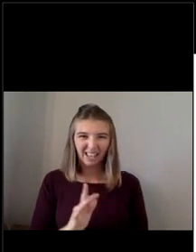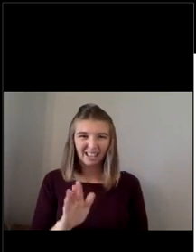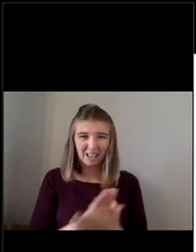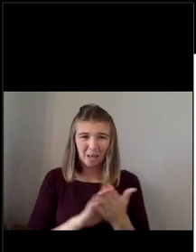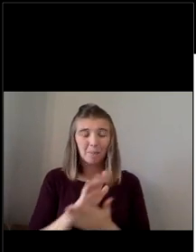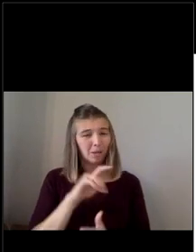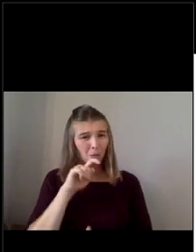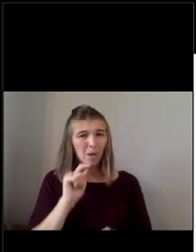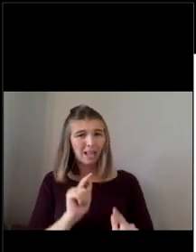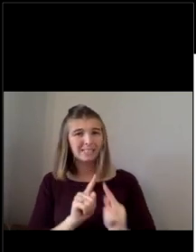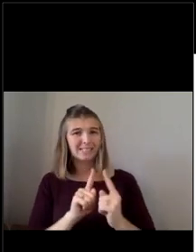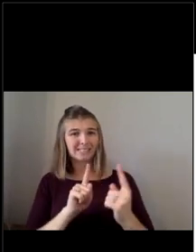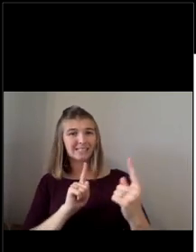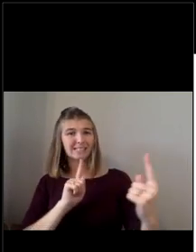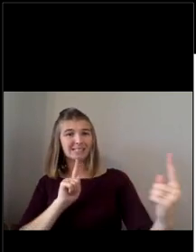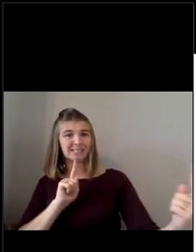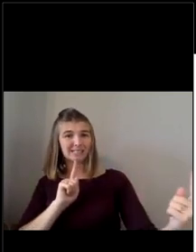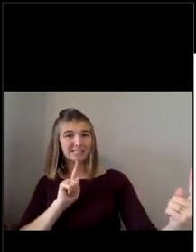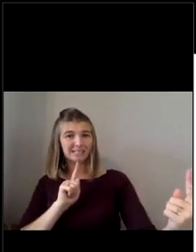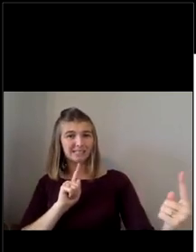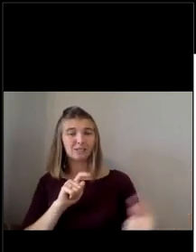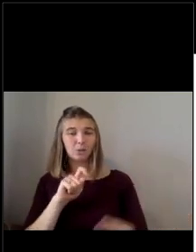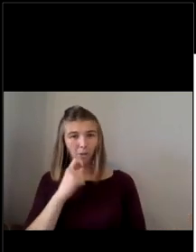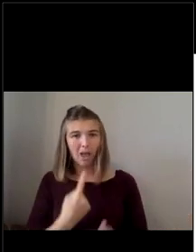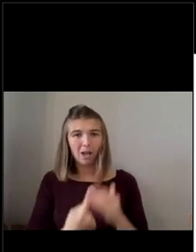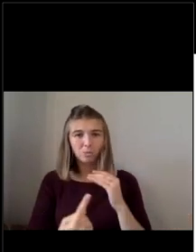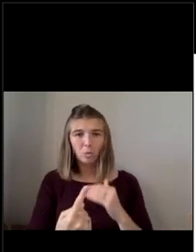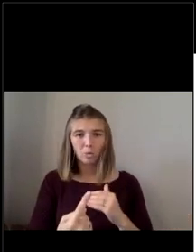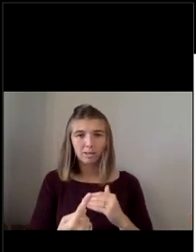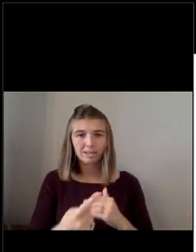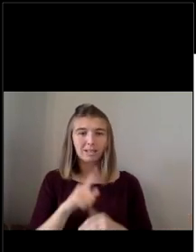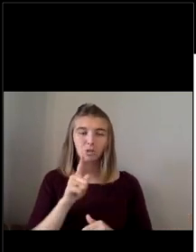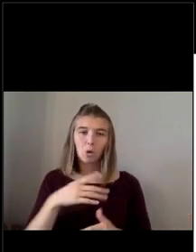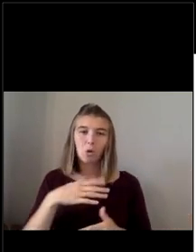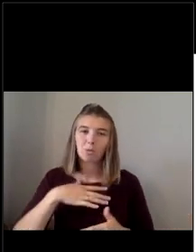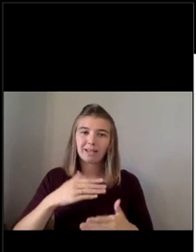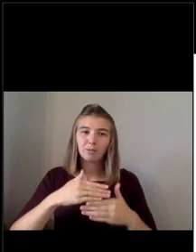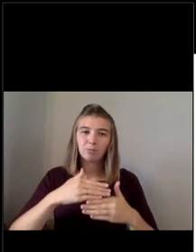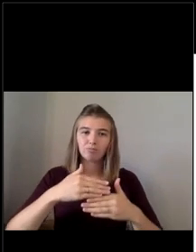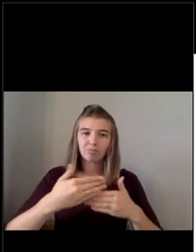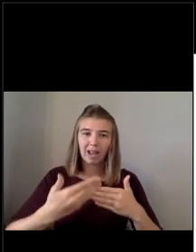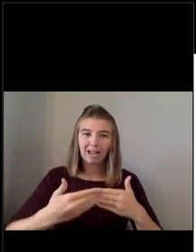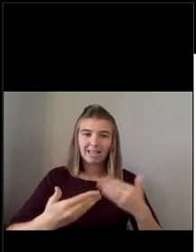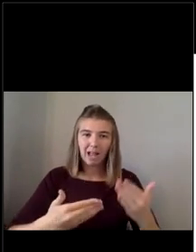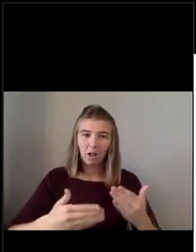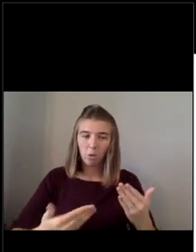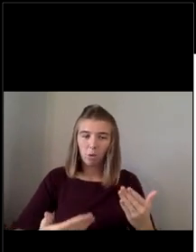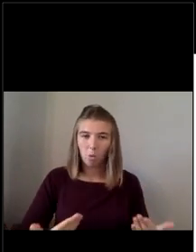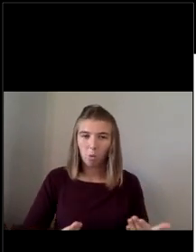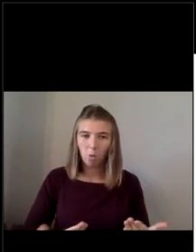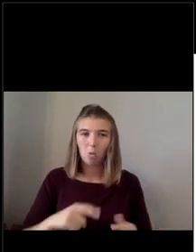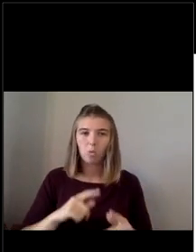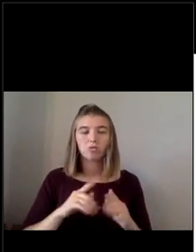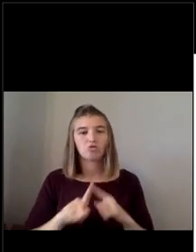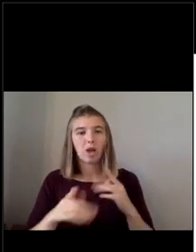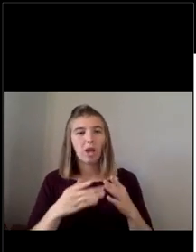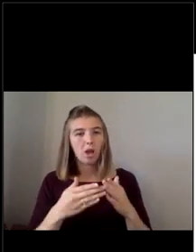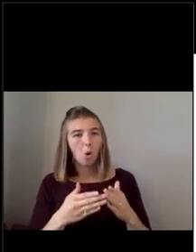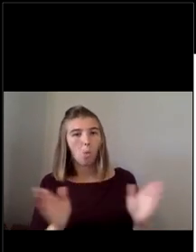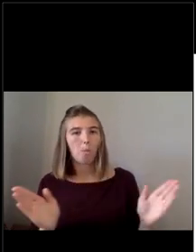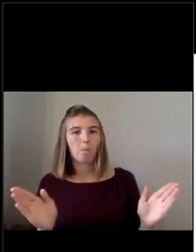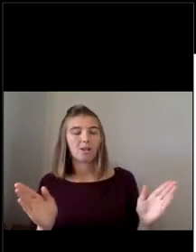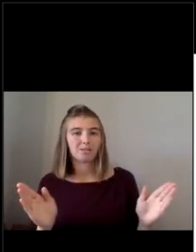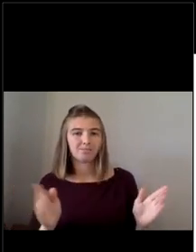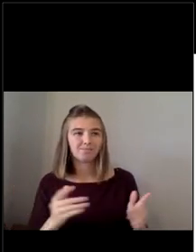distance for fear that someone will see the fraying edges. The difficulty is that when we are constantly comparing